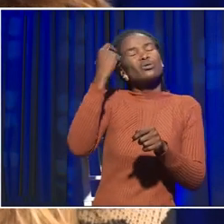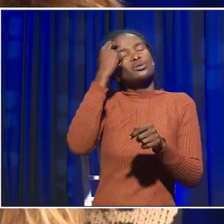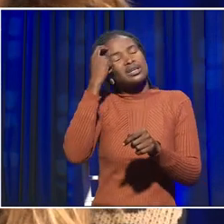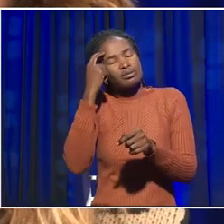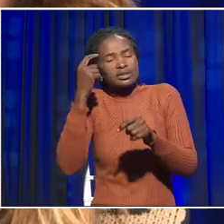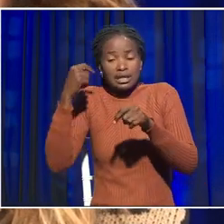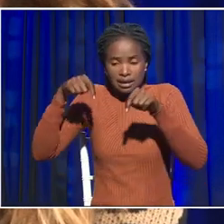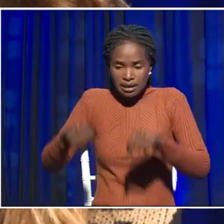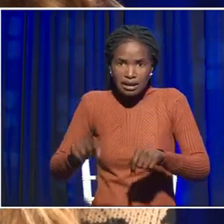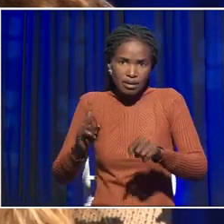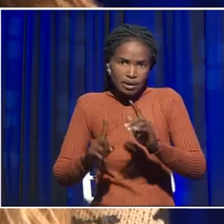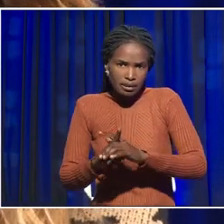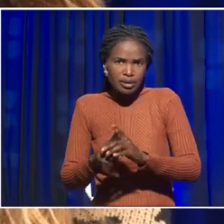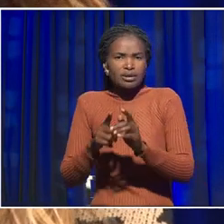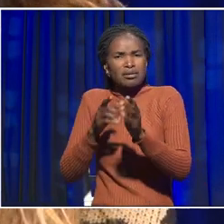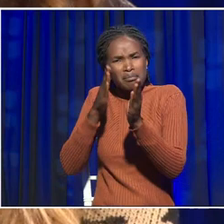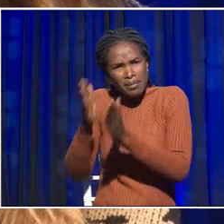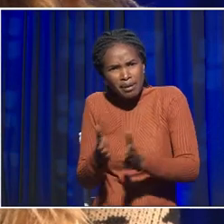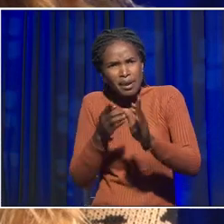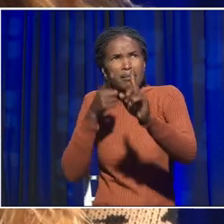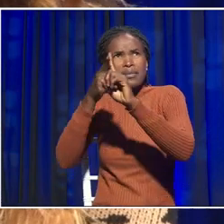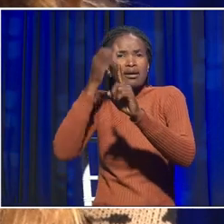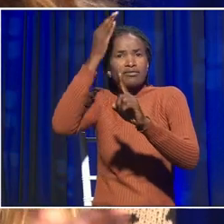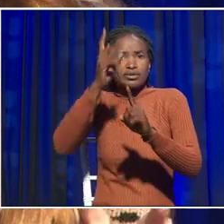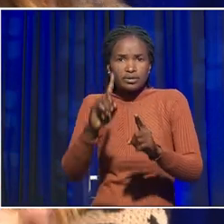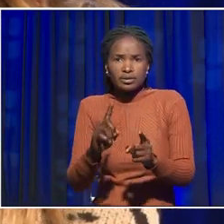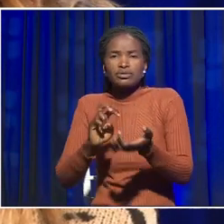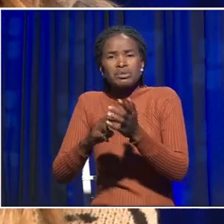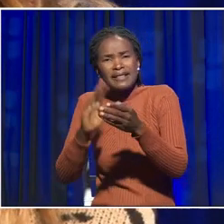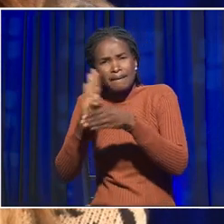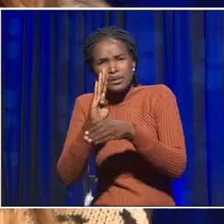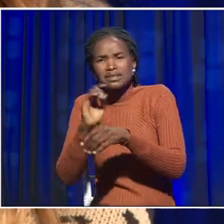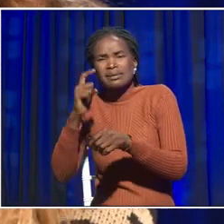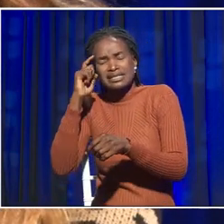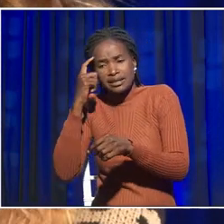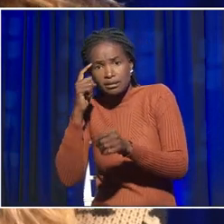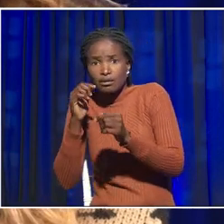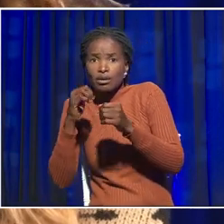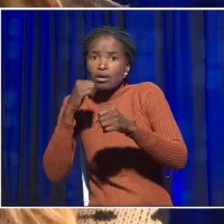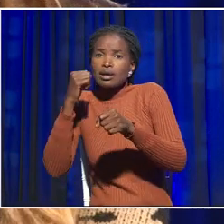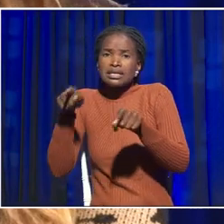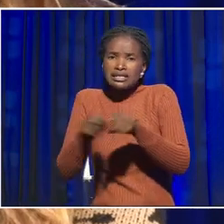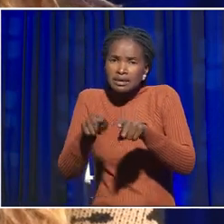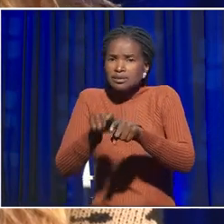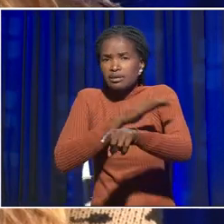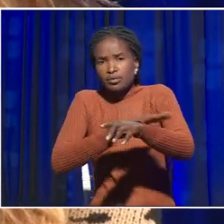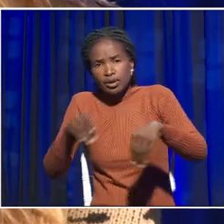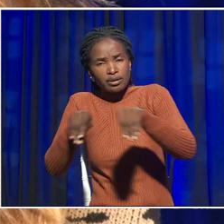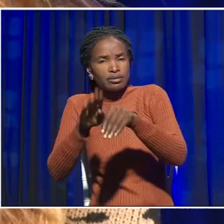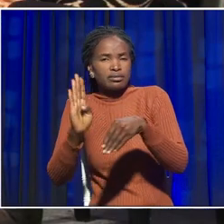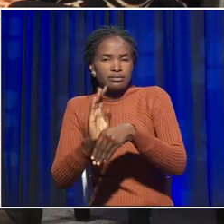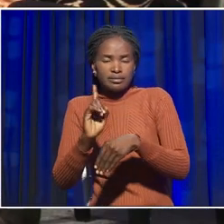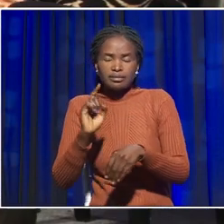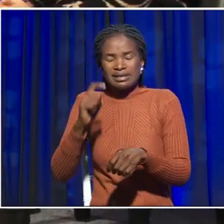really about rallying towards your ambitions as a company and making sure that everyone is on it. Then the